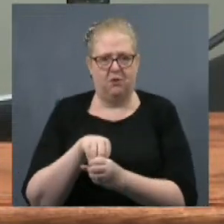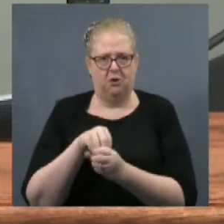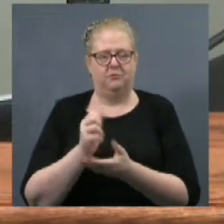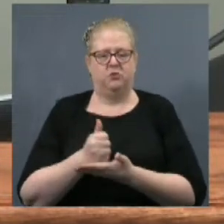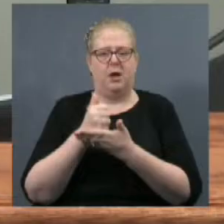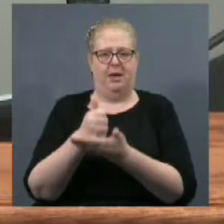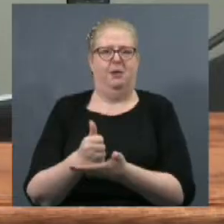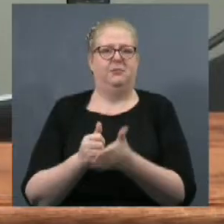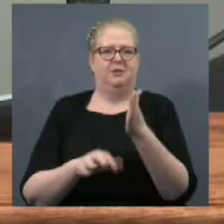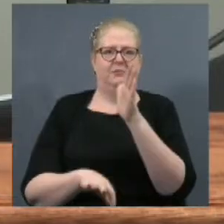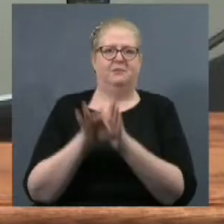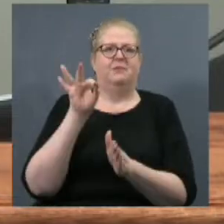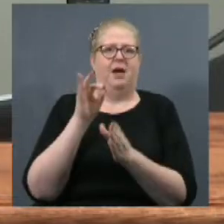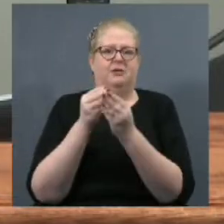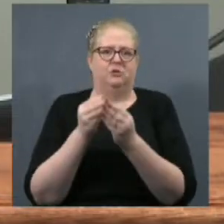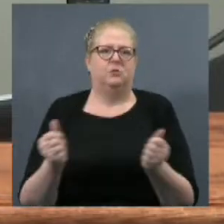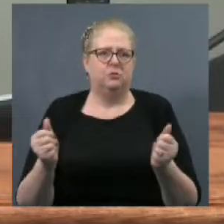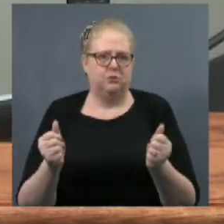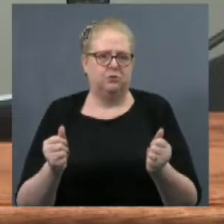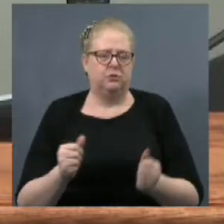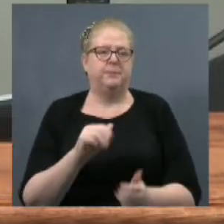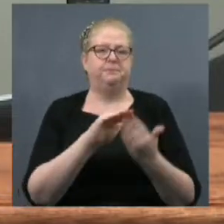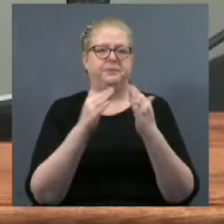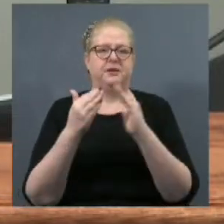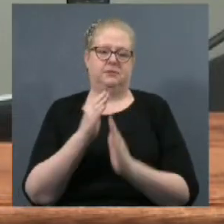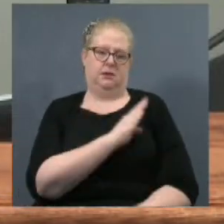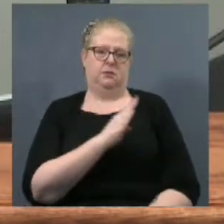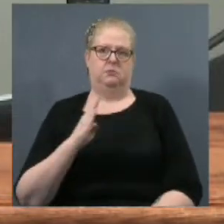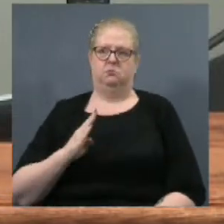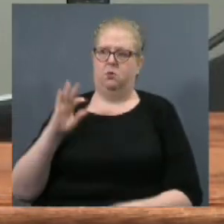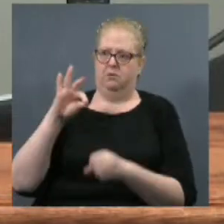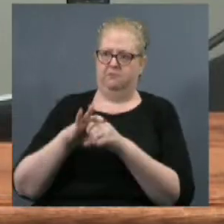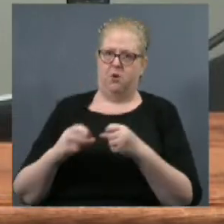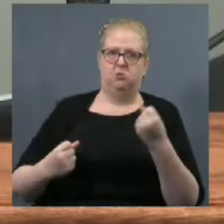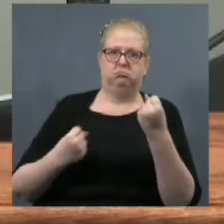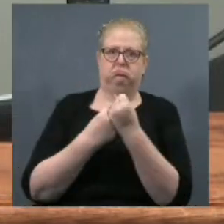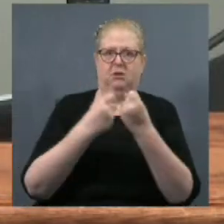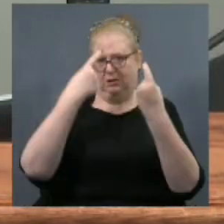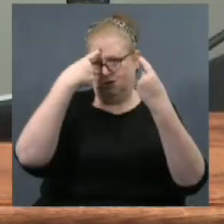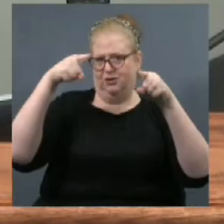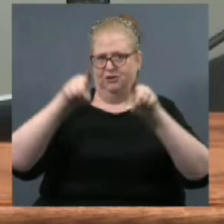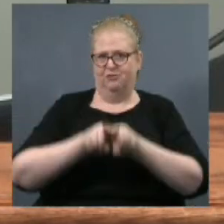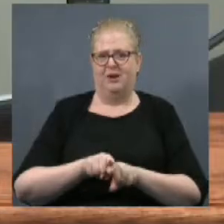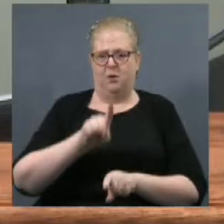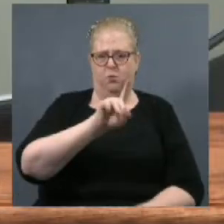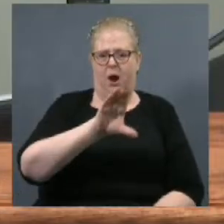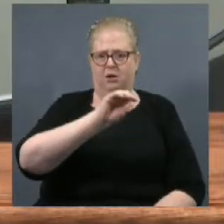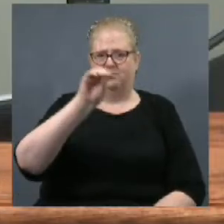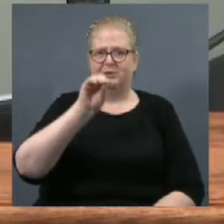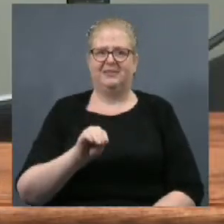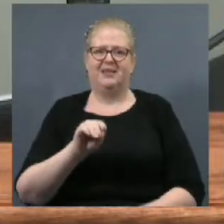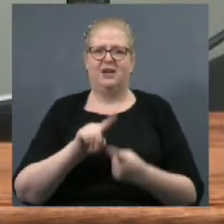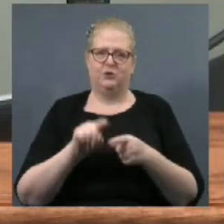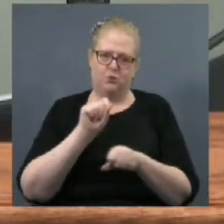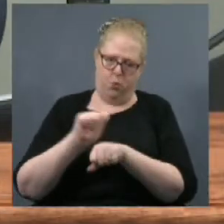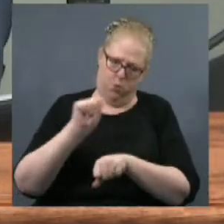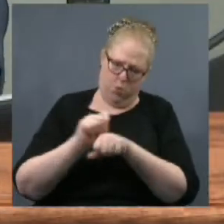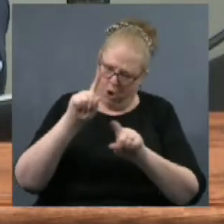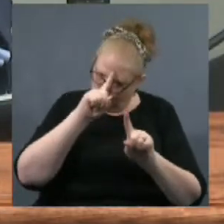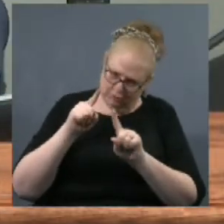city board voted unanimously to work towards that. We told a judge we would take the 90 days to work towards,